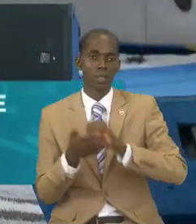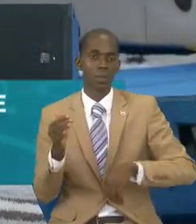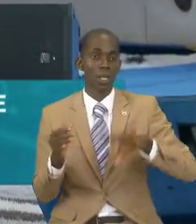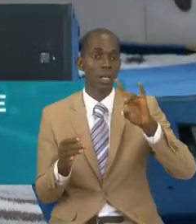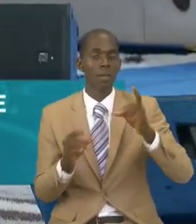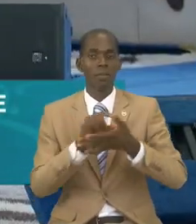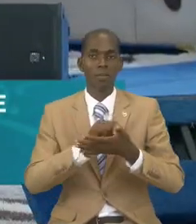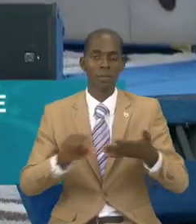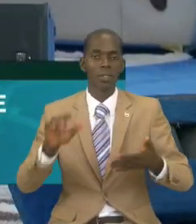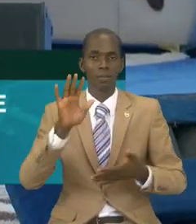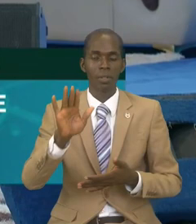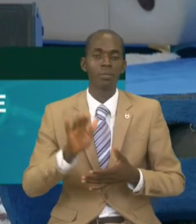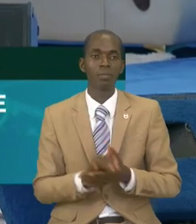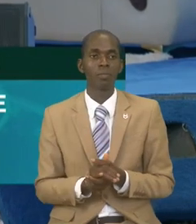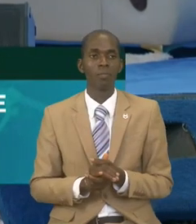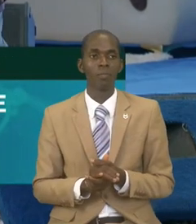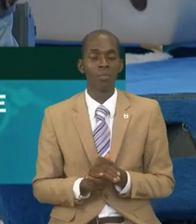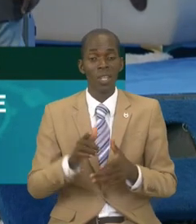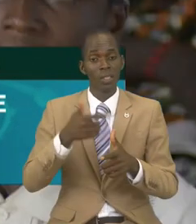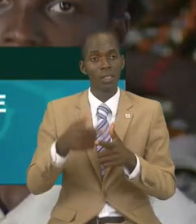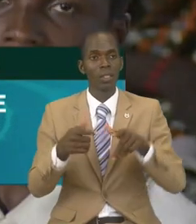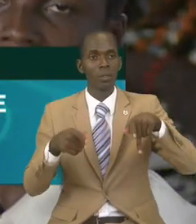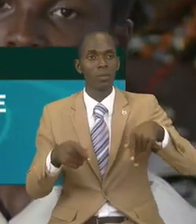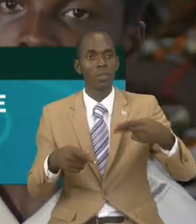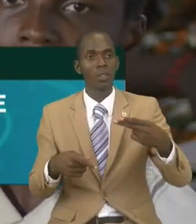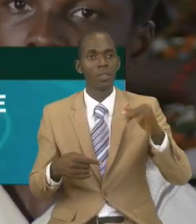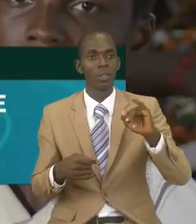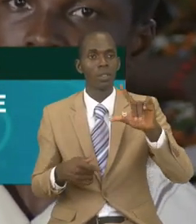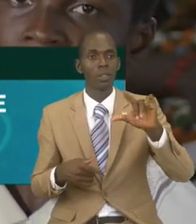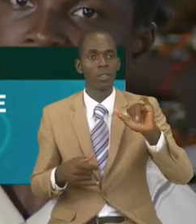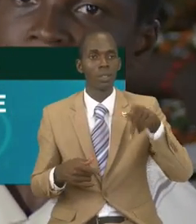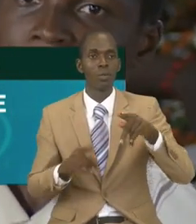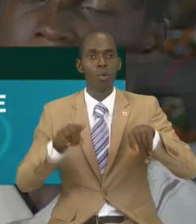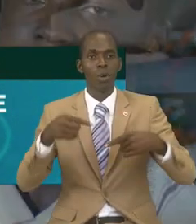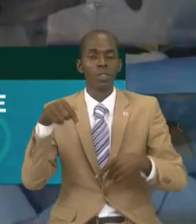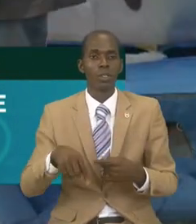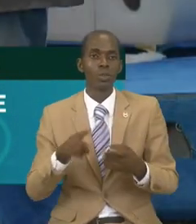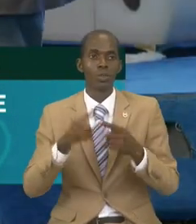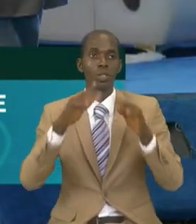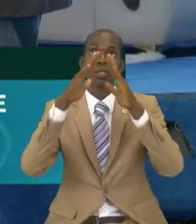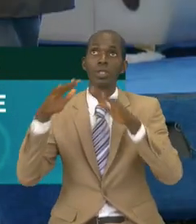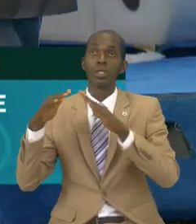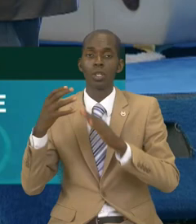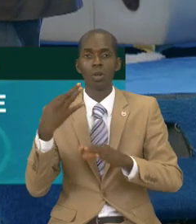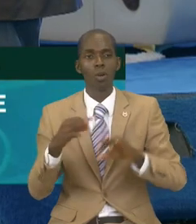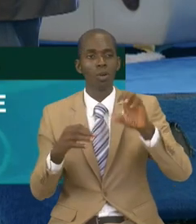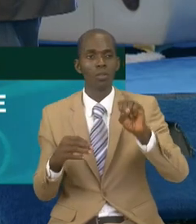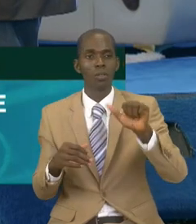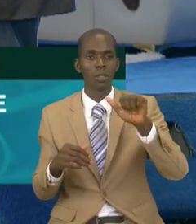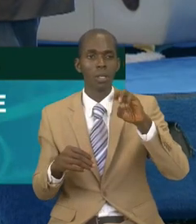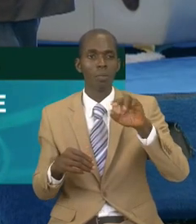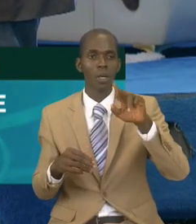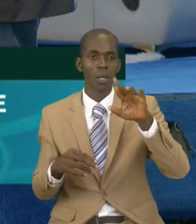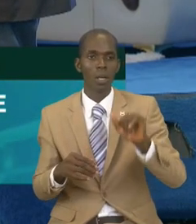I was looking at verse 5. And Philip went down to the city of Samaria and preached Christ